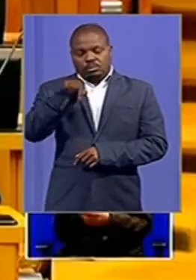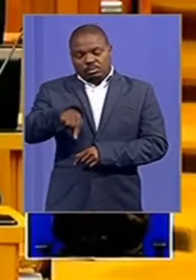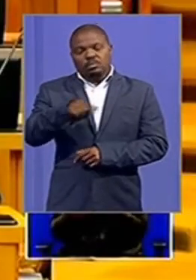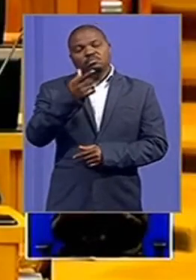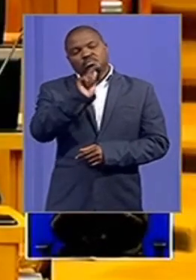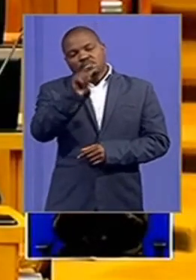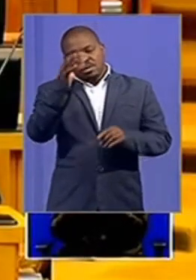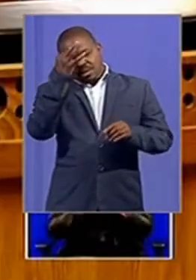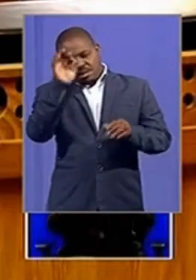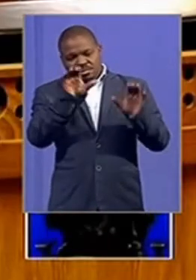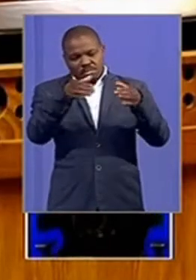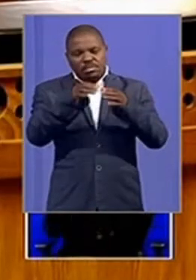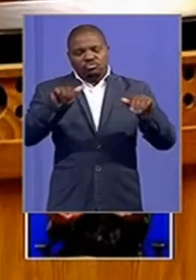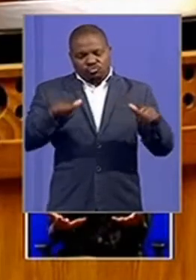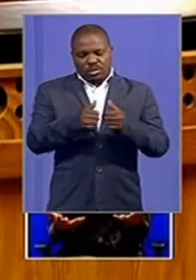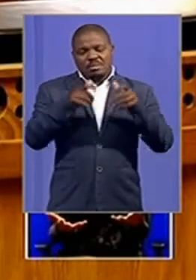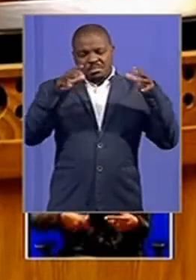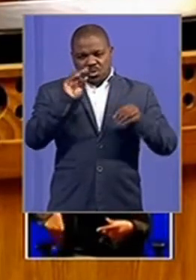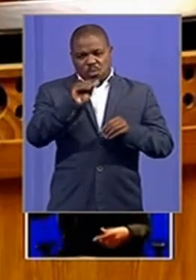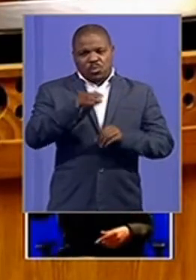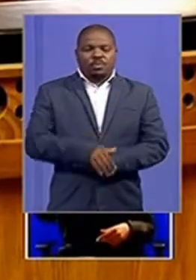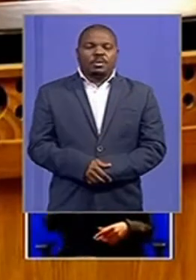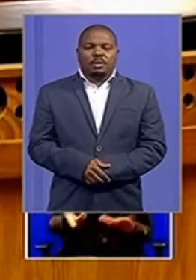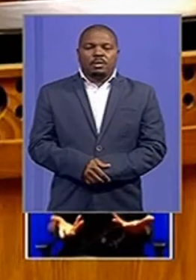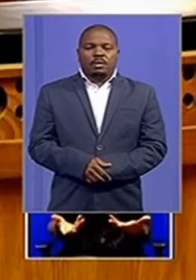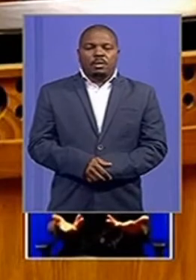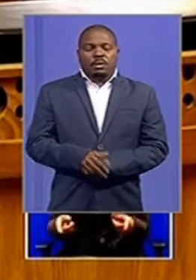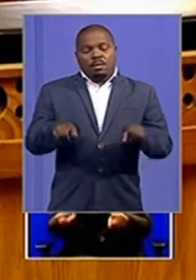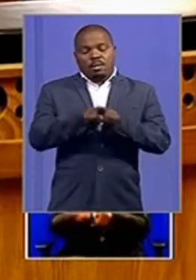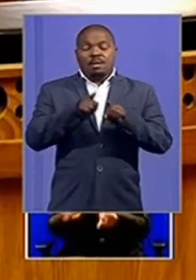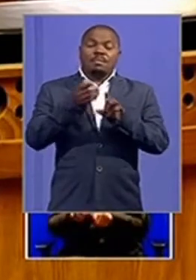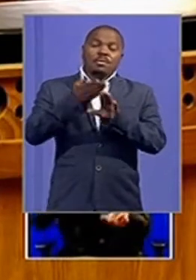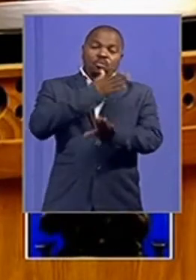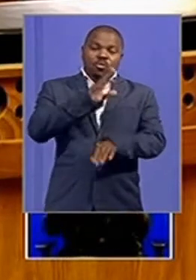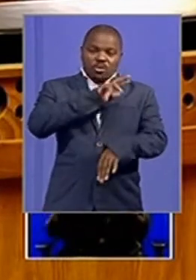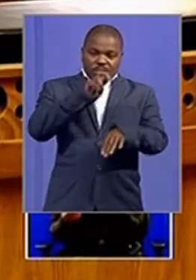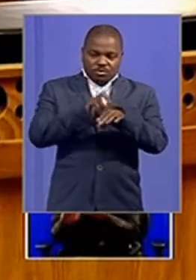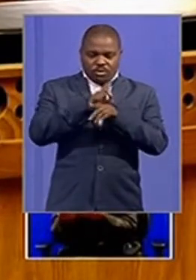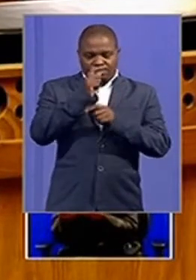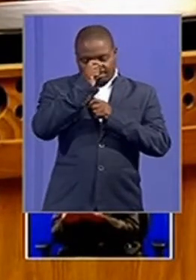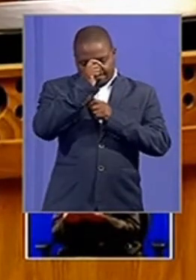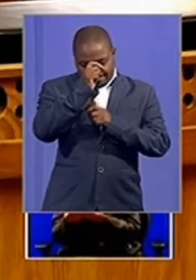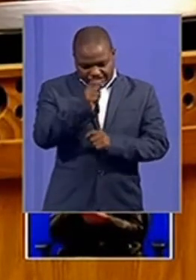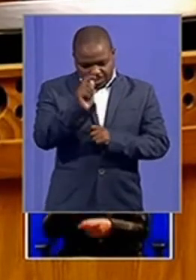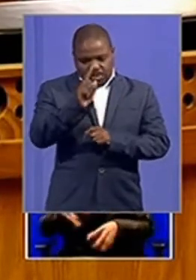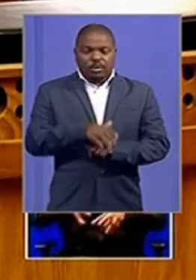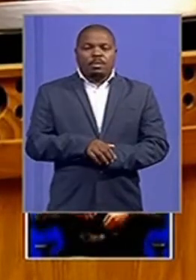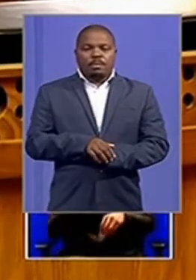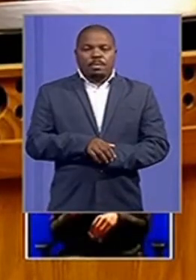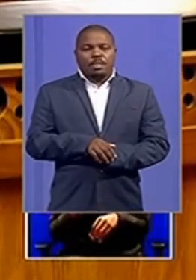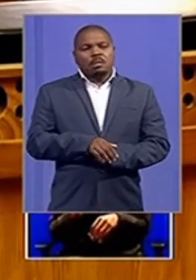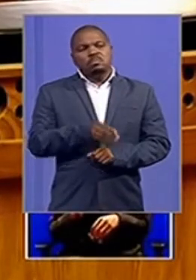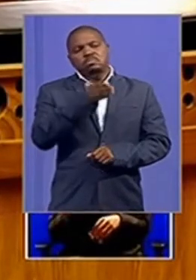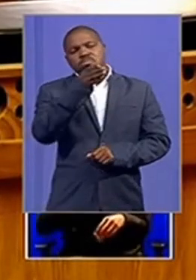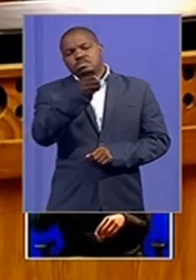We must, as we have done, acknowledge that there have been failures